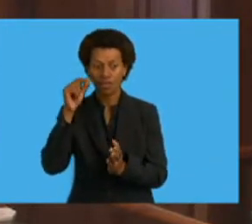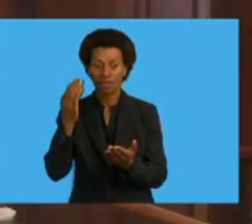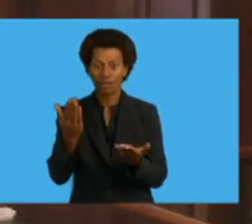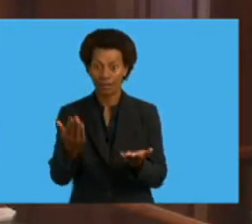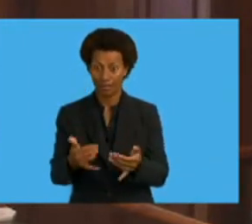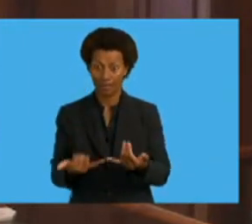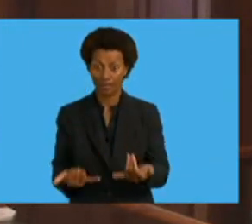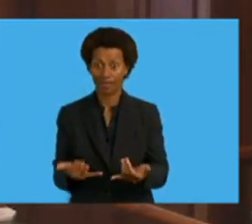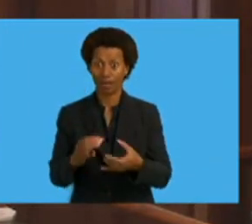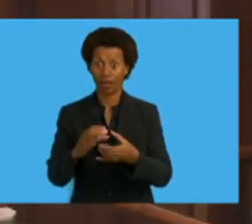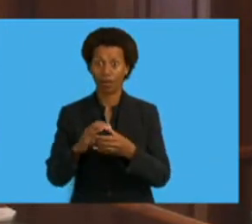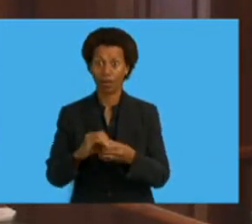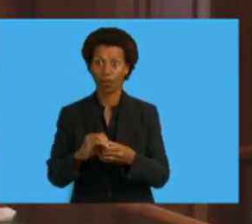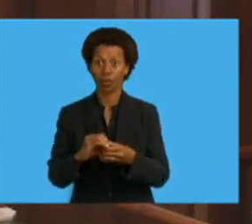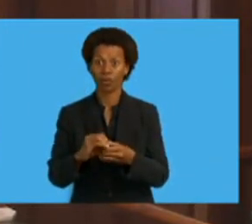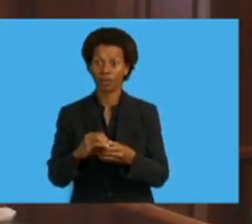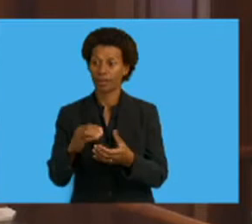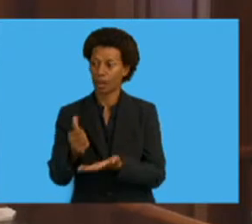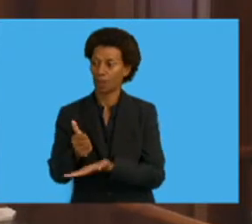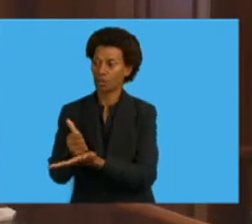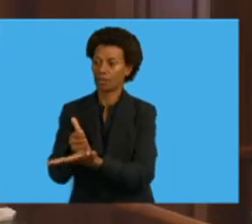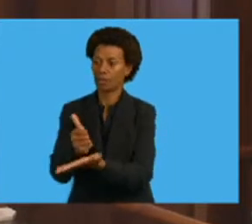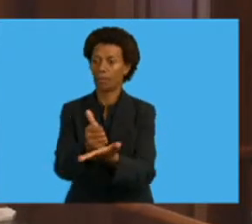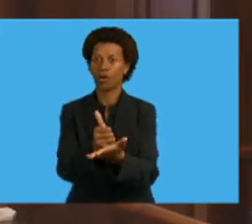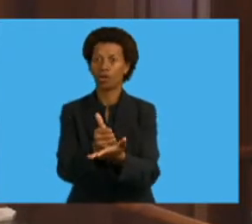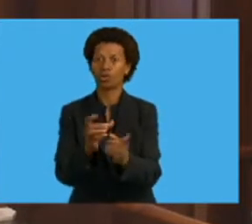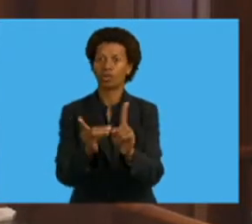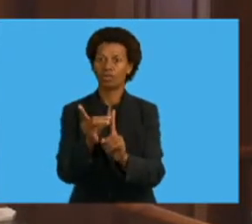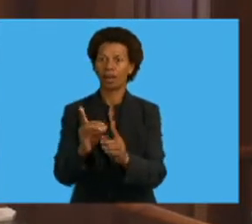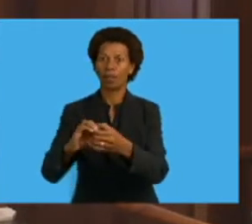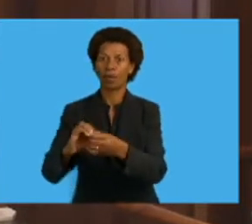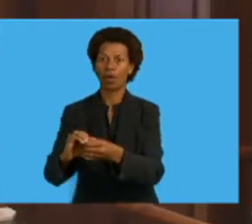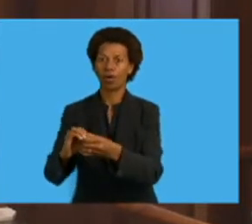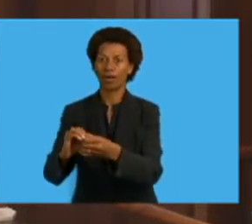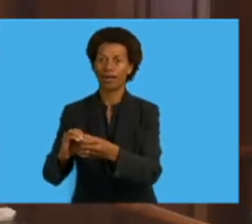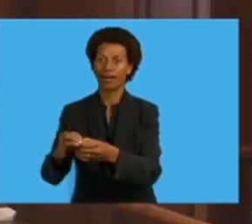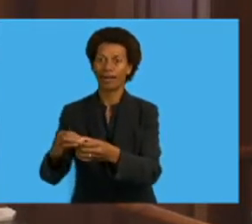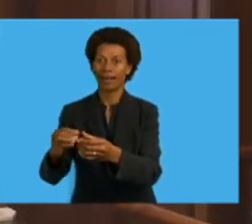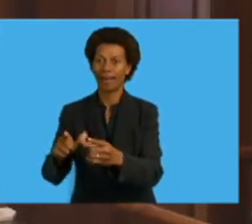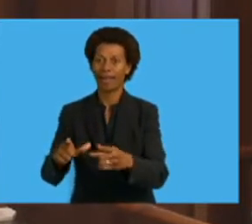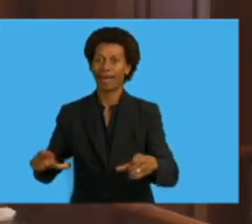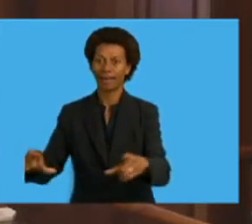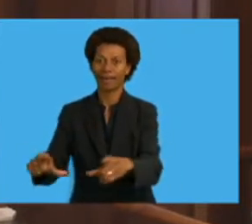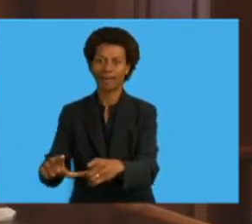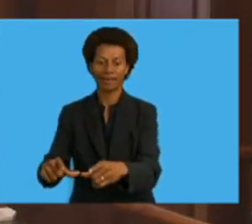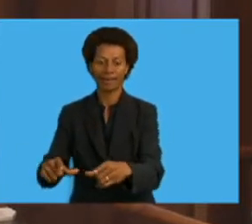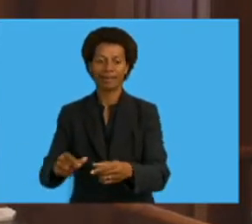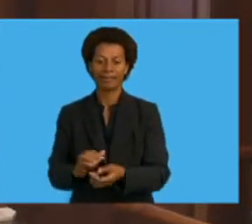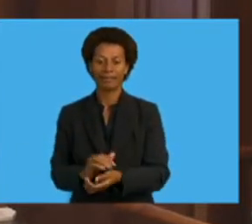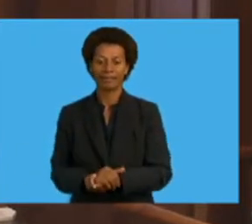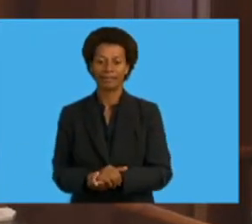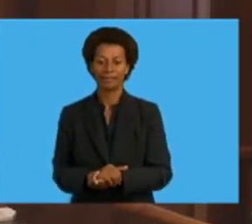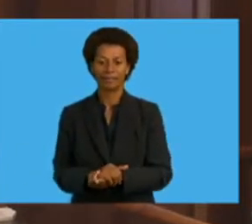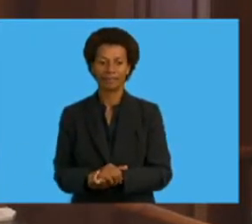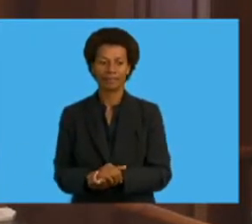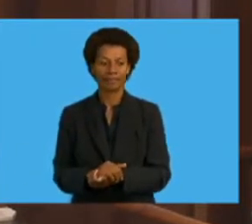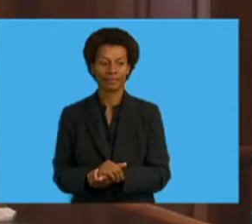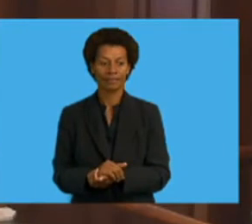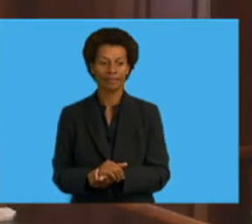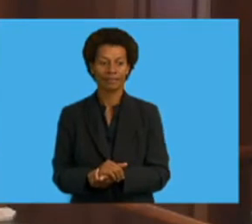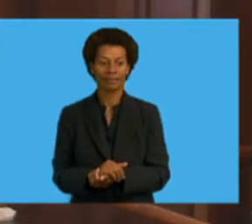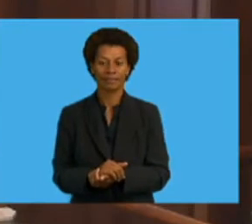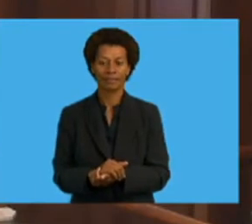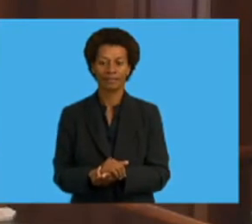assisted to develop their own land. For the first time. Yeah, yeah. Yeah, yeah. Madam Speaker, we are transforming